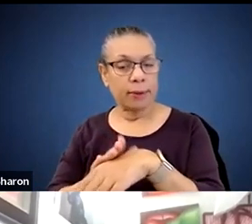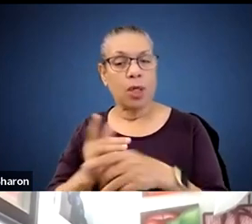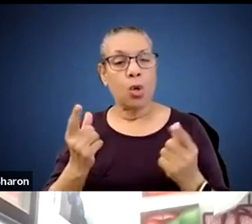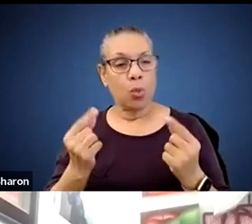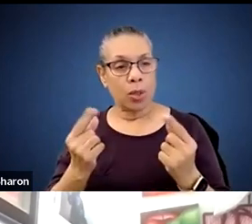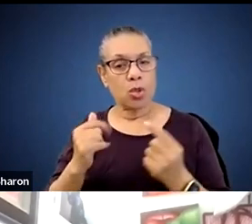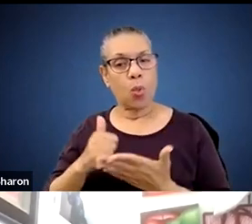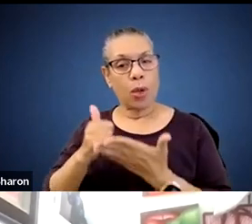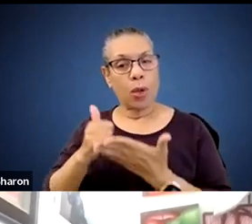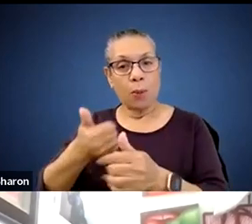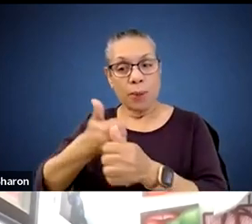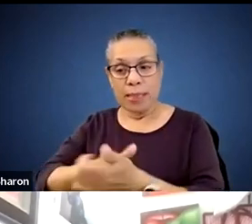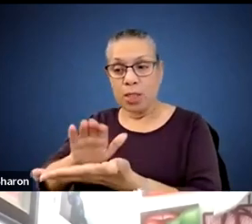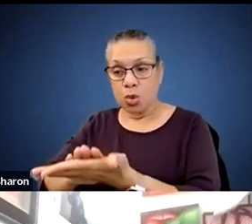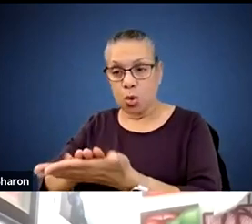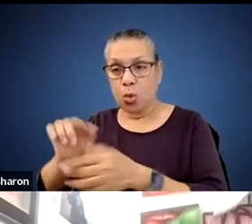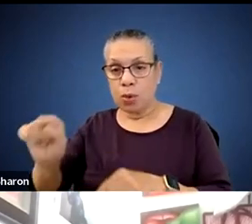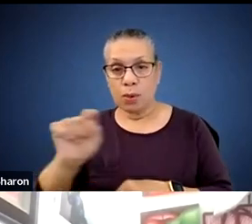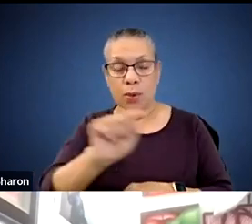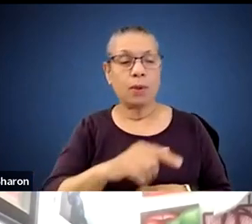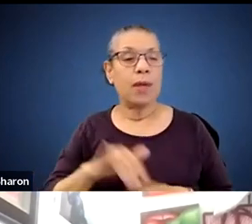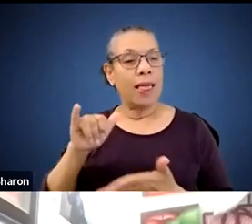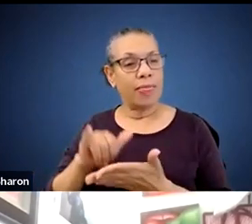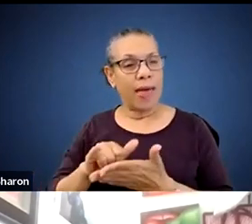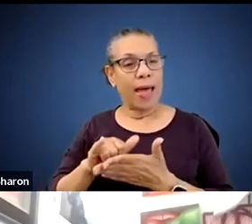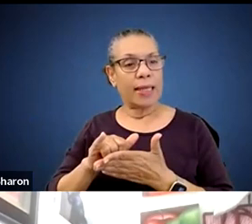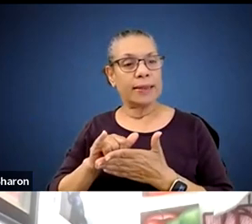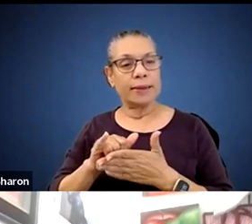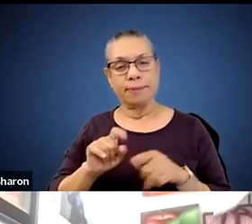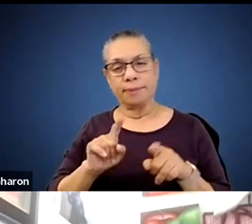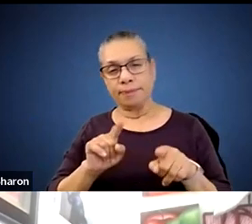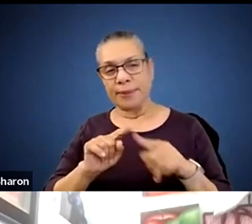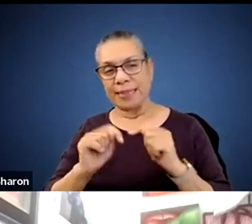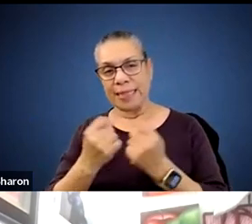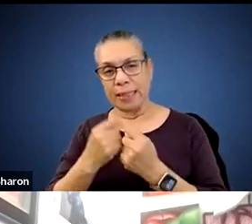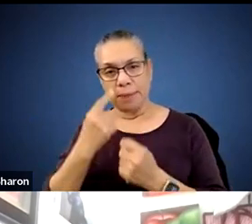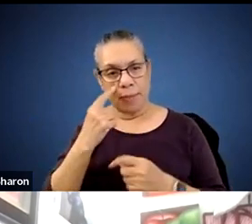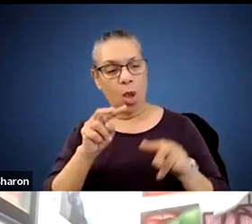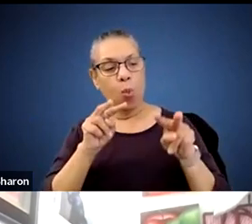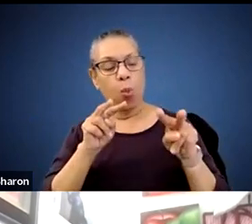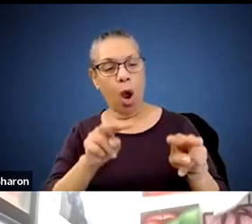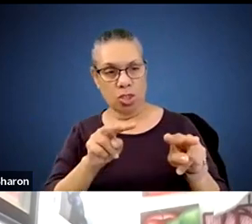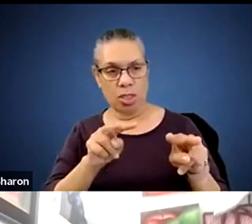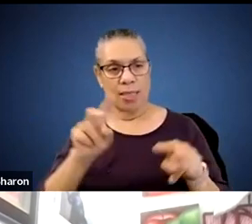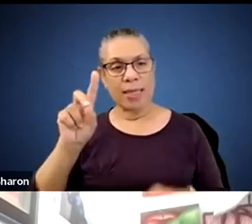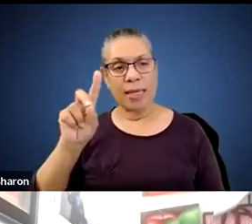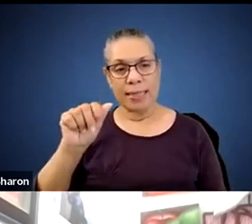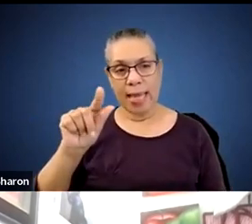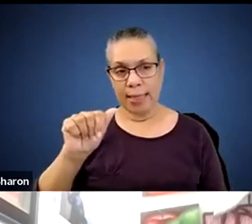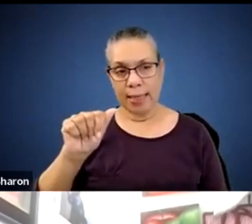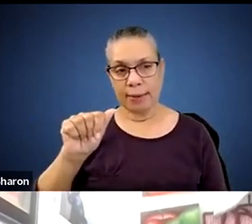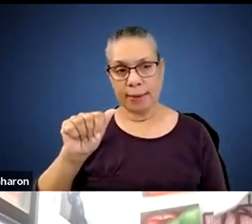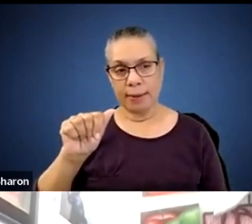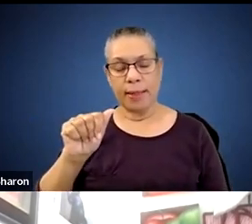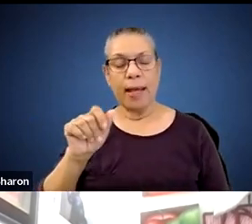each School build is that attendance team that's keeping an eye on the attendance data specifically and is